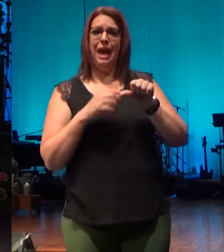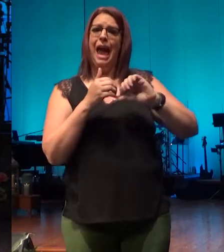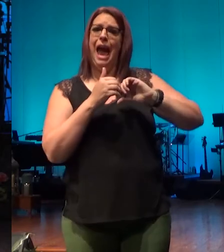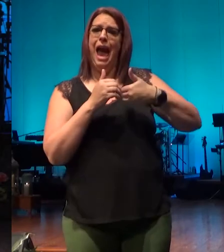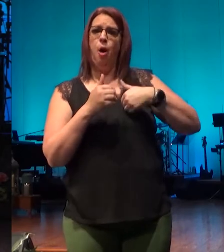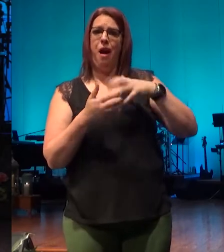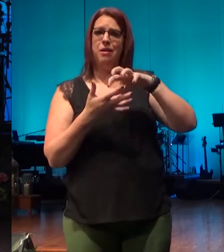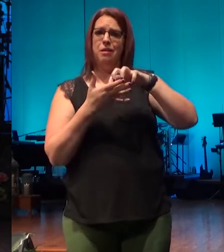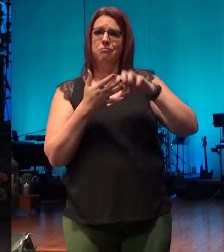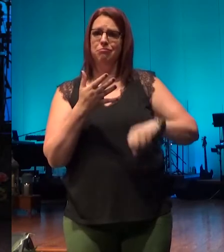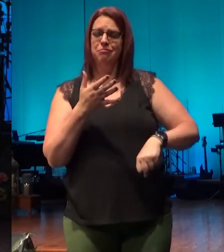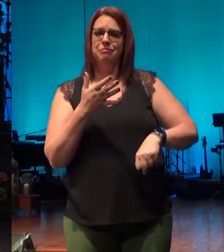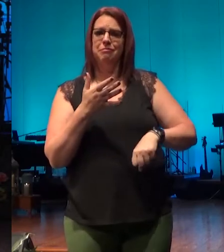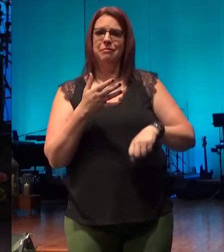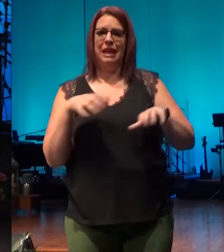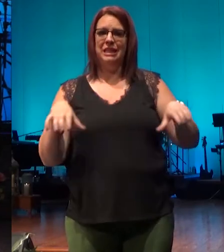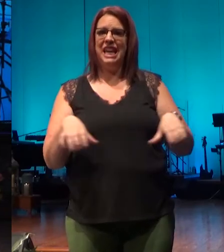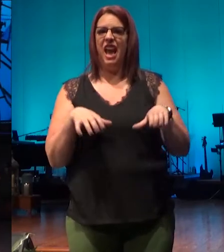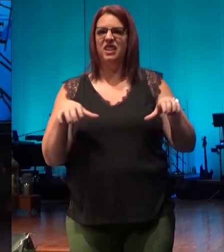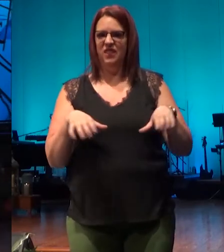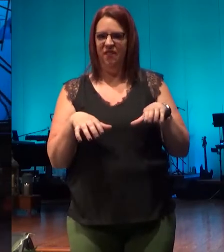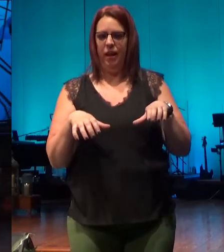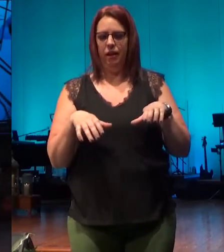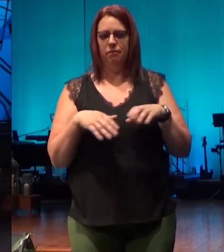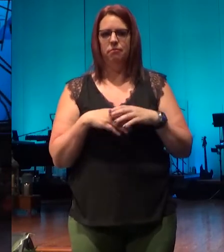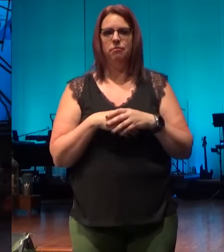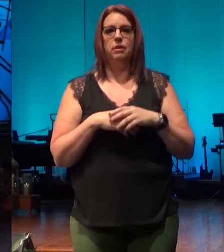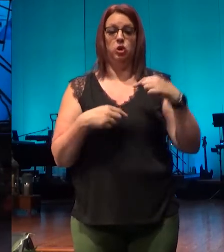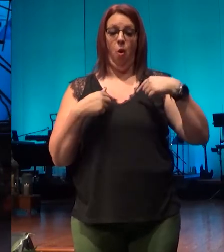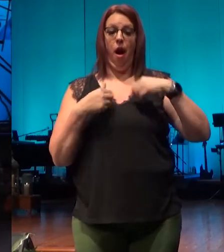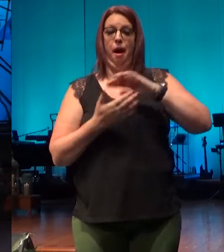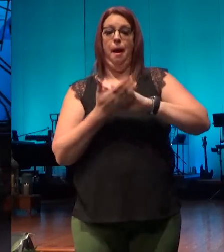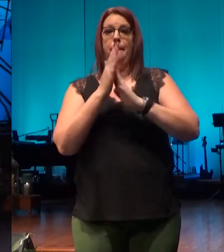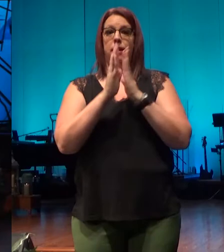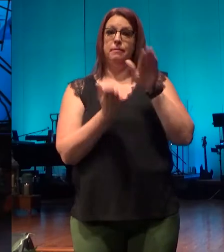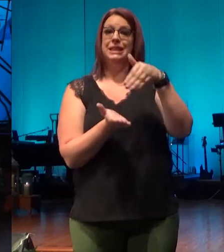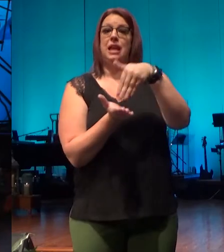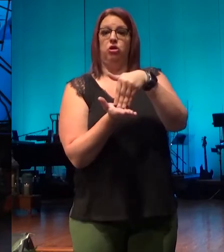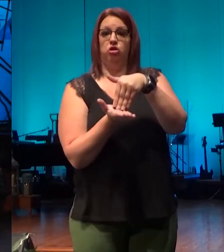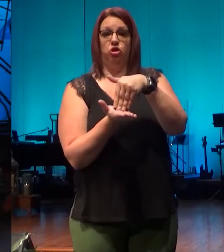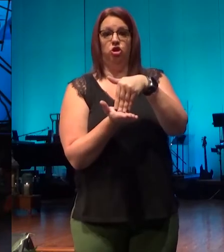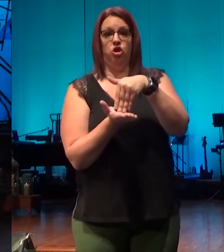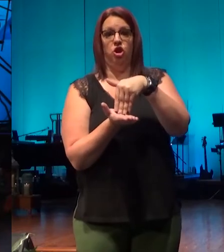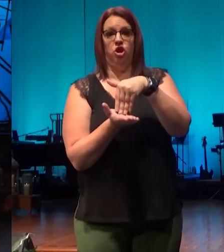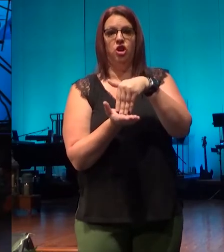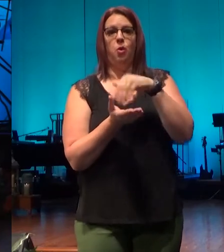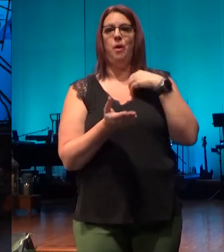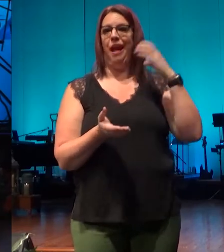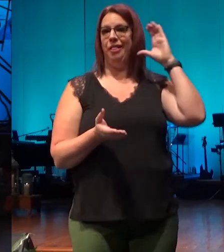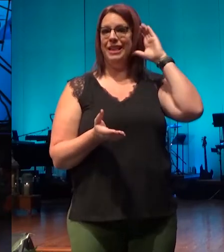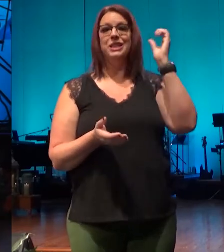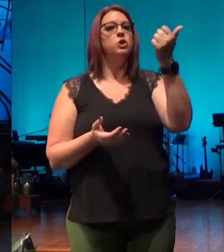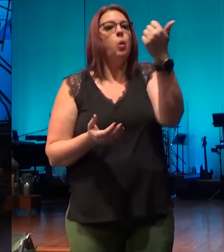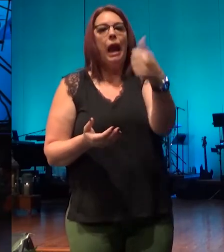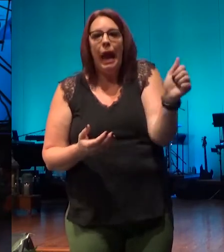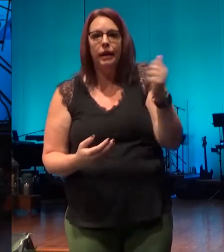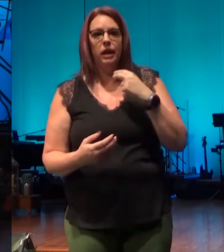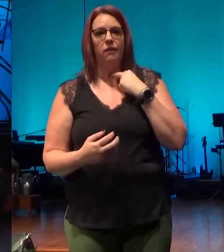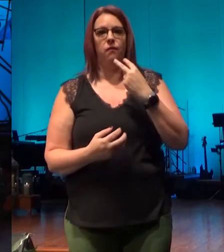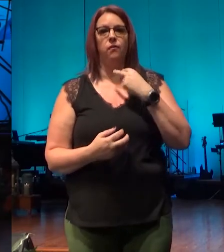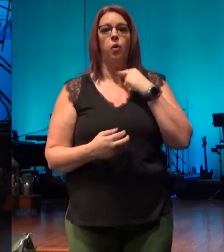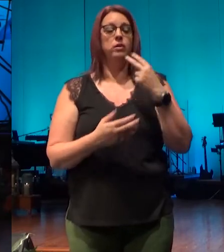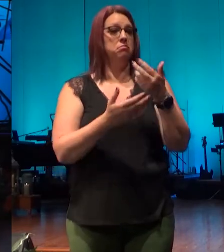them, such that I become more centered as I listen to any voice, whether it be the voice